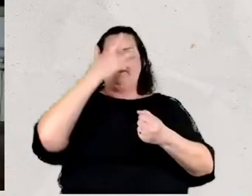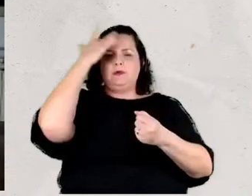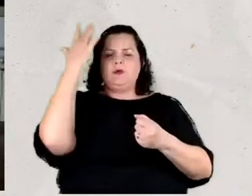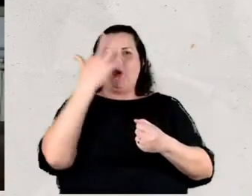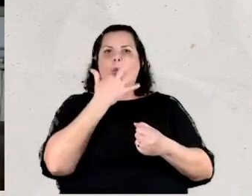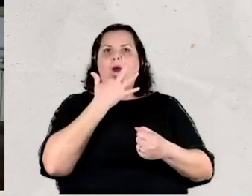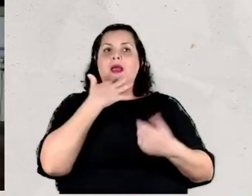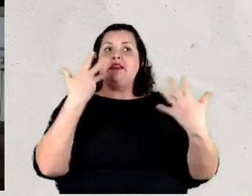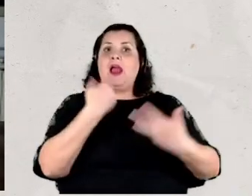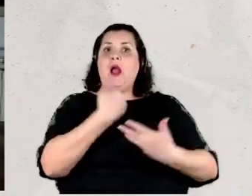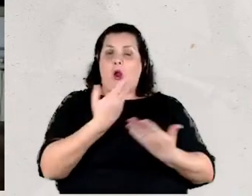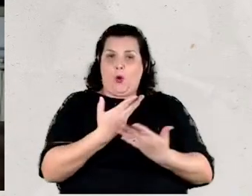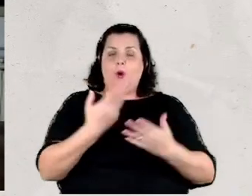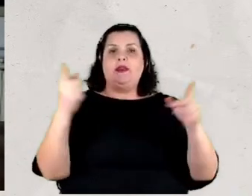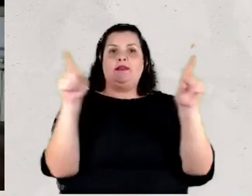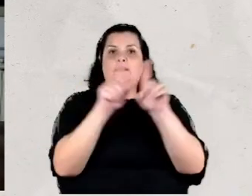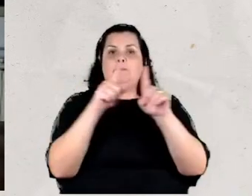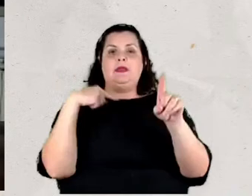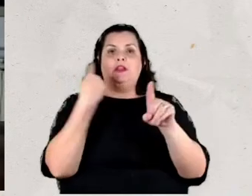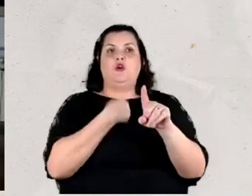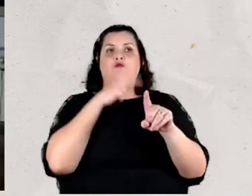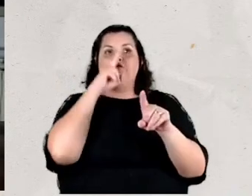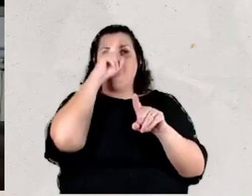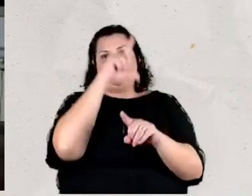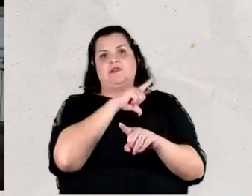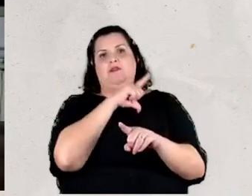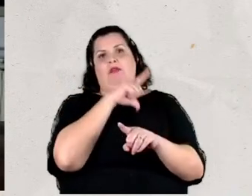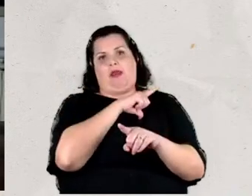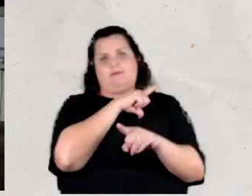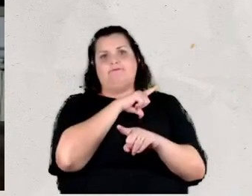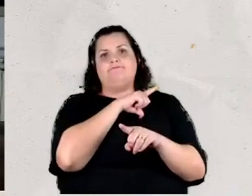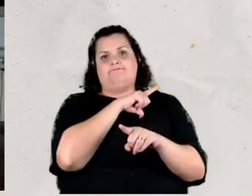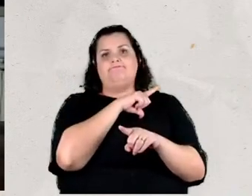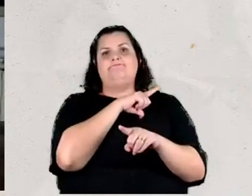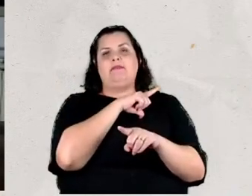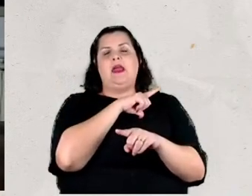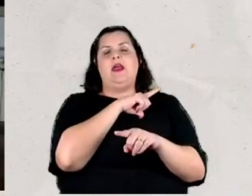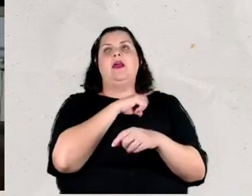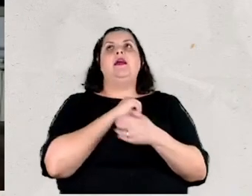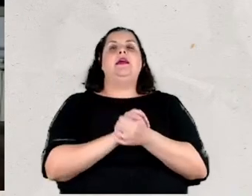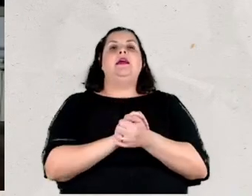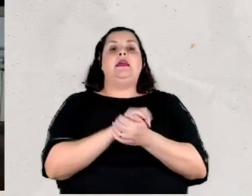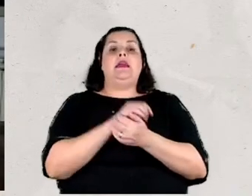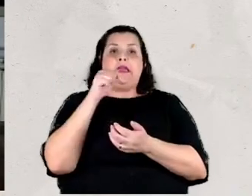argument that the Jewish people today,